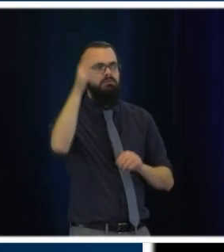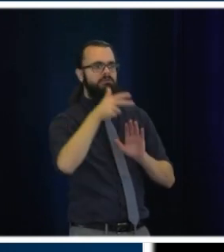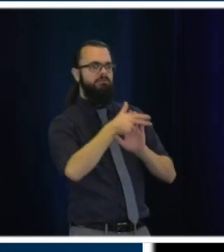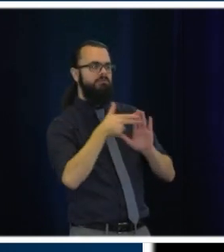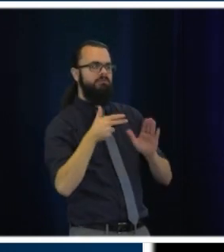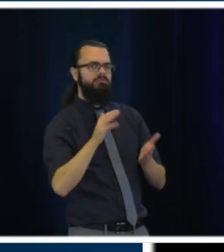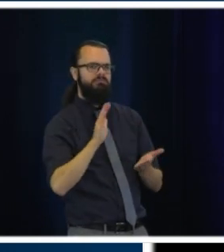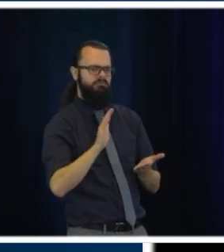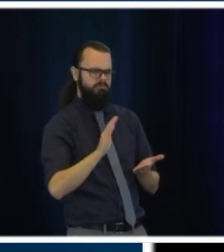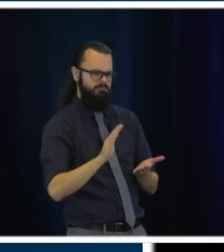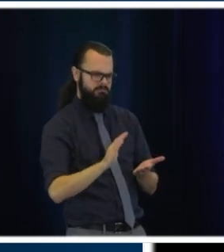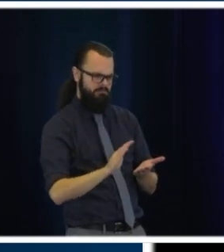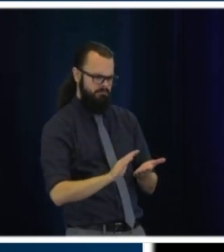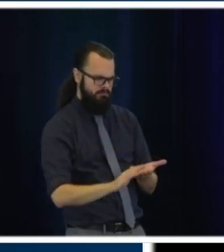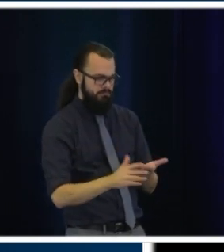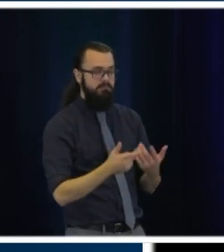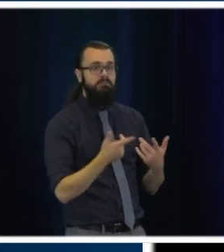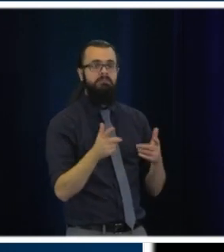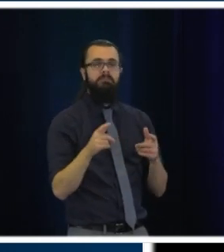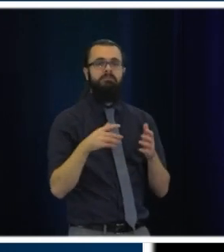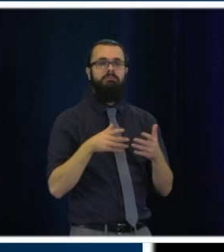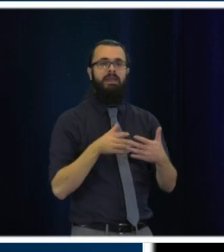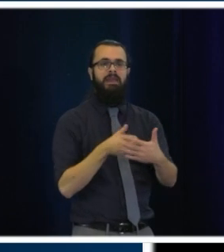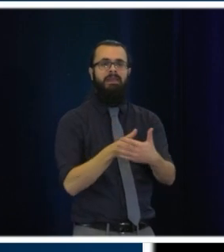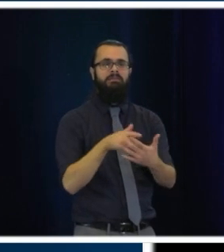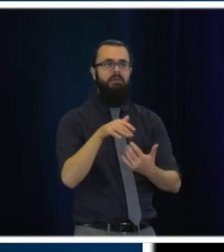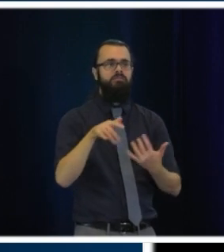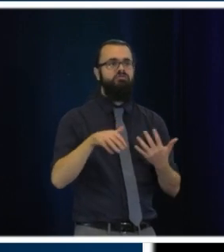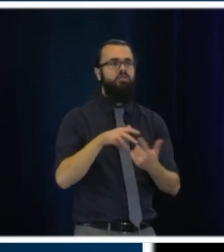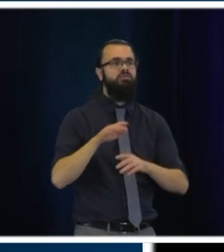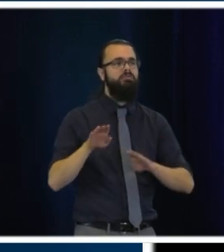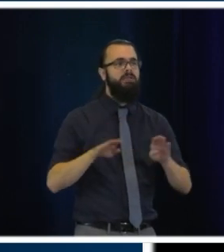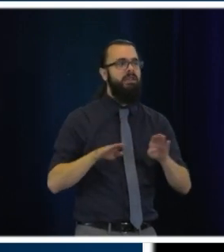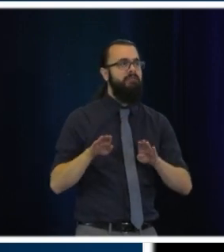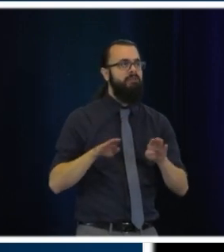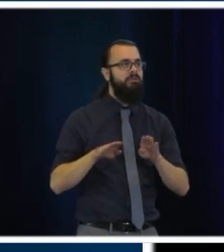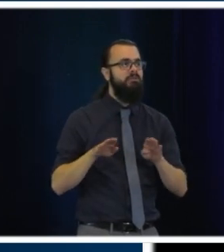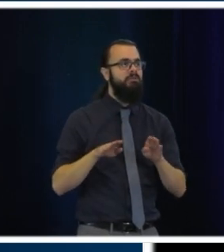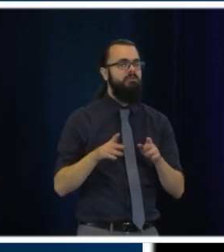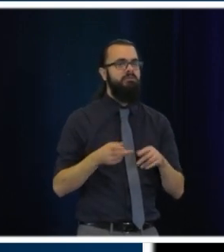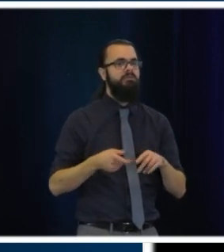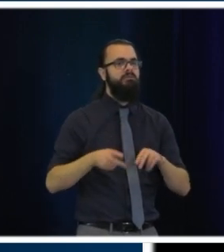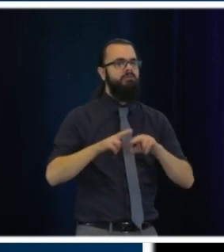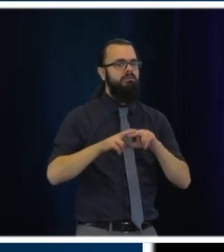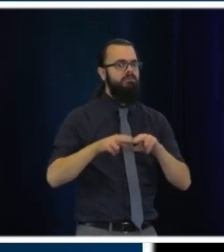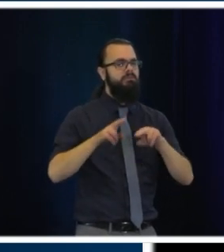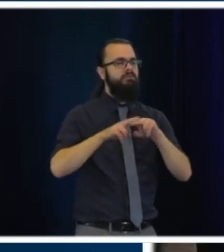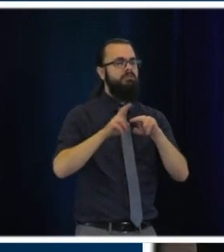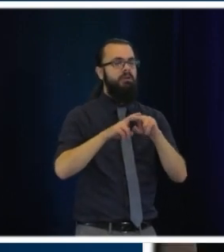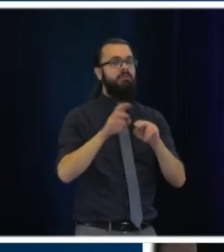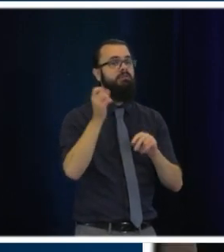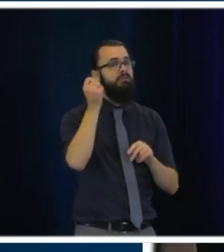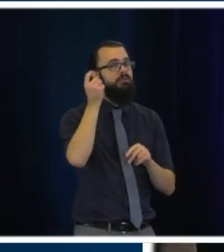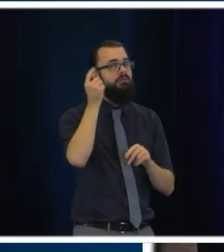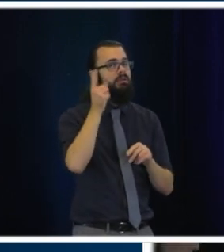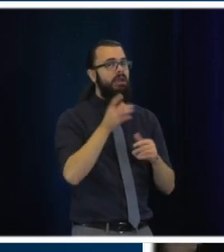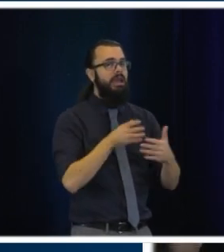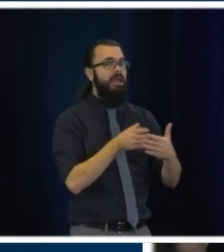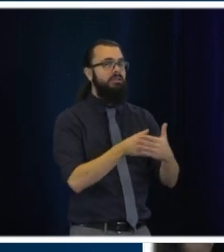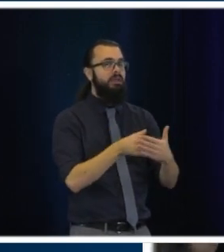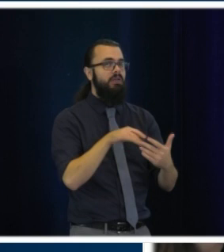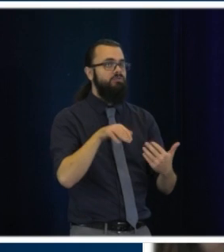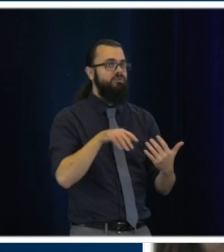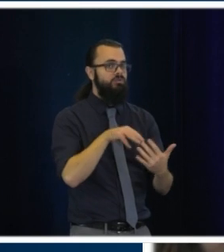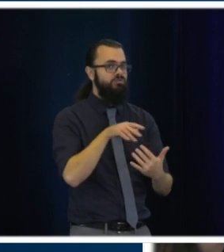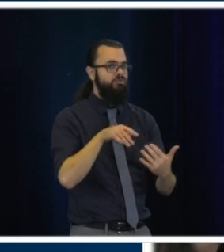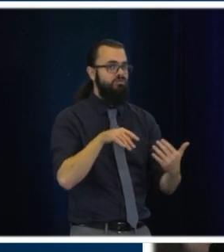This antisocial behavior can lead to violent behavior. So then you think